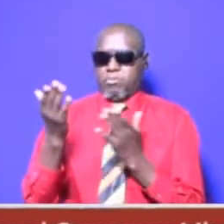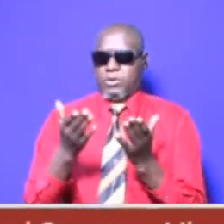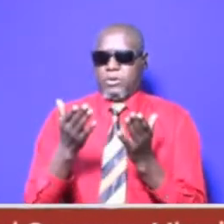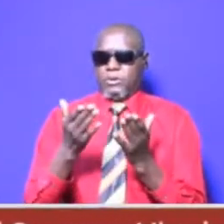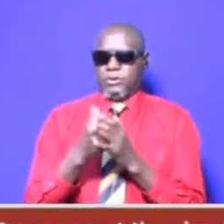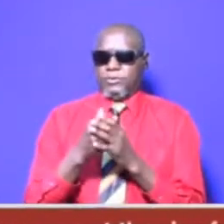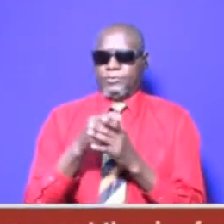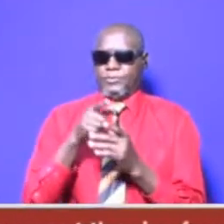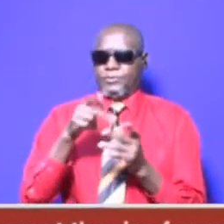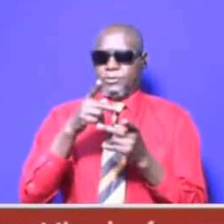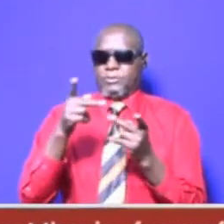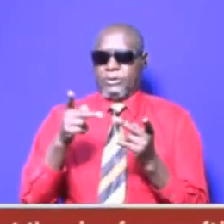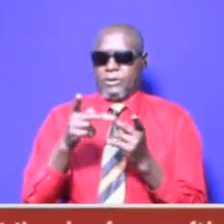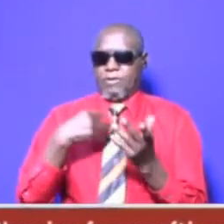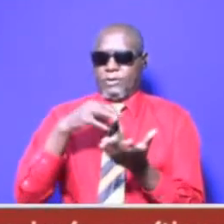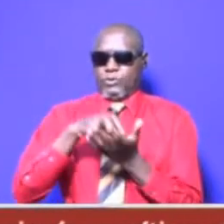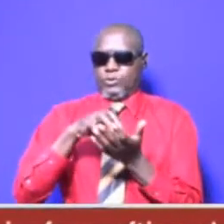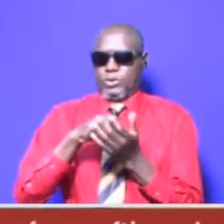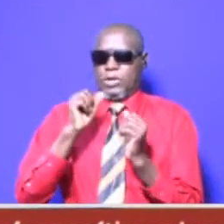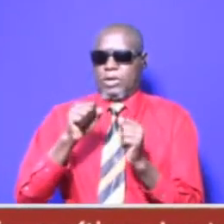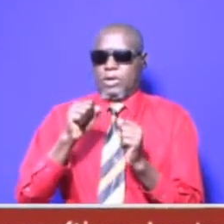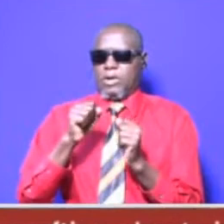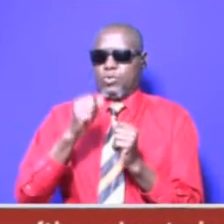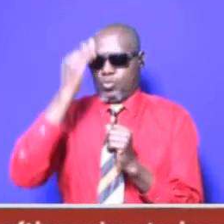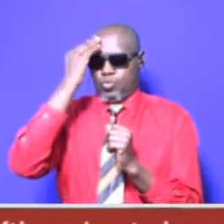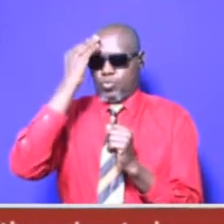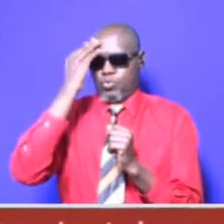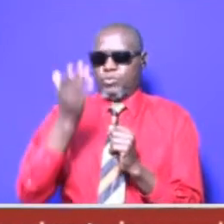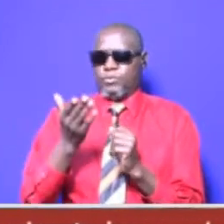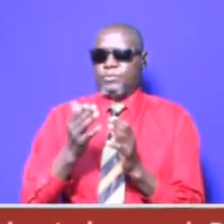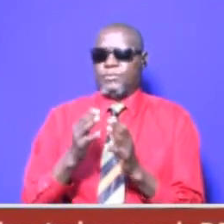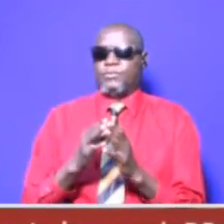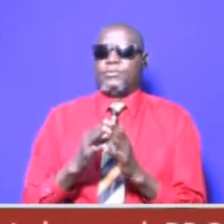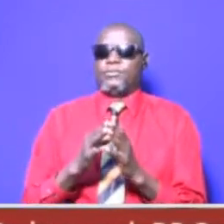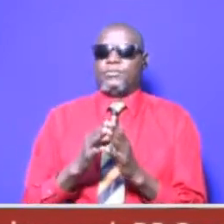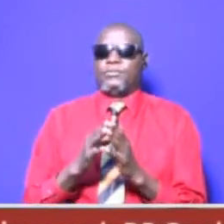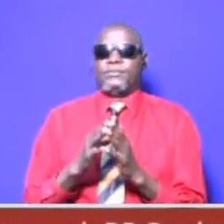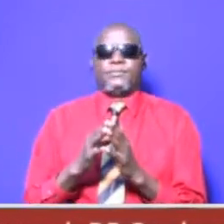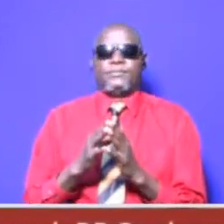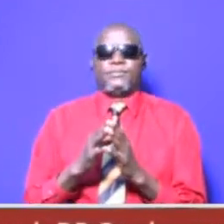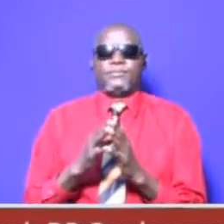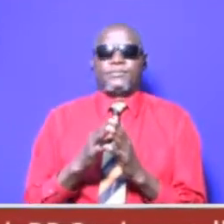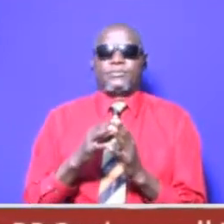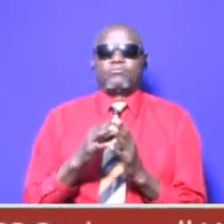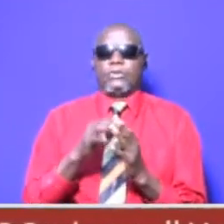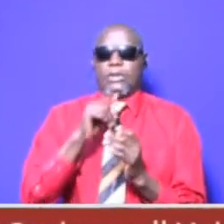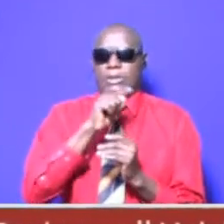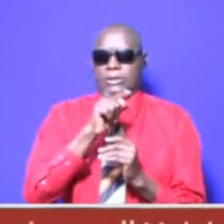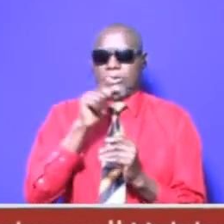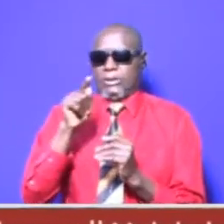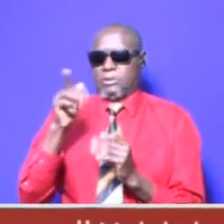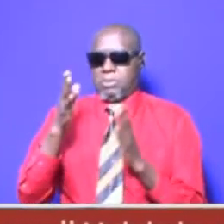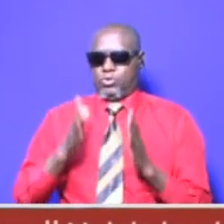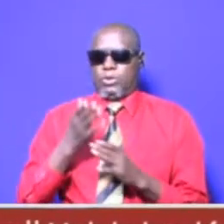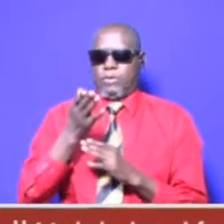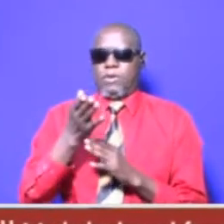place that we had this incident, then we can always be able to get to know that is so-and-so who was there. Now, that way,